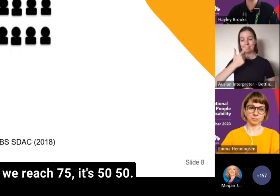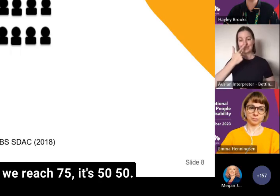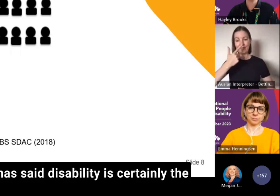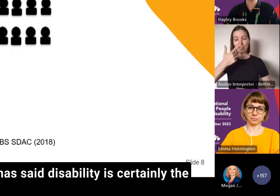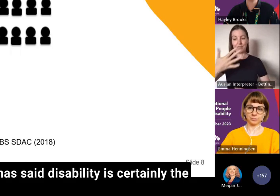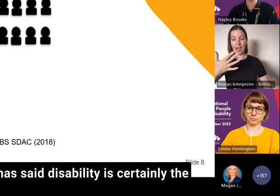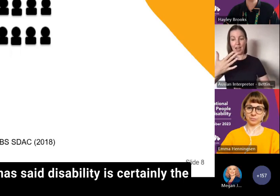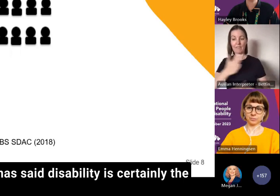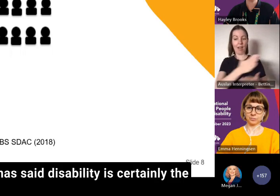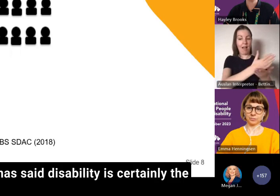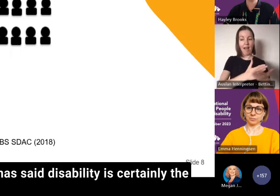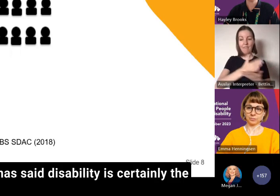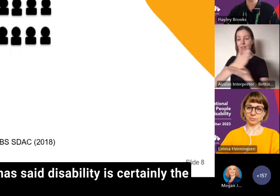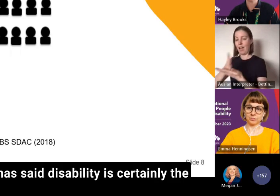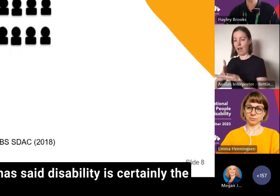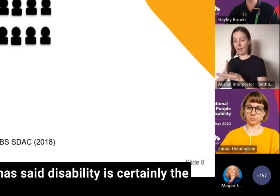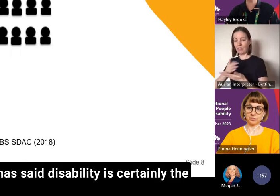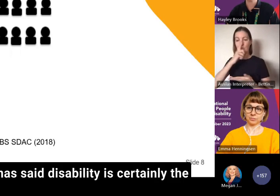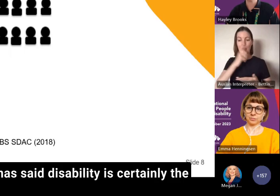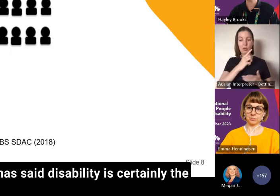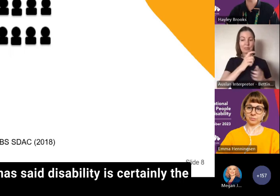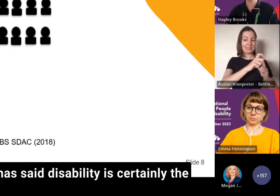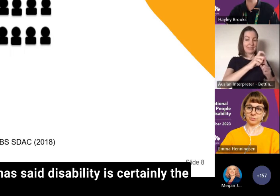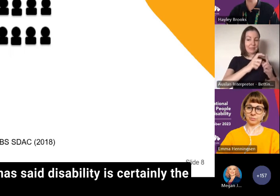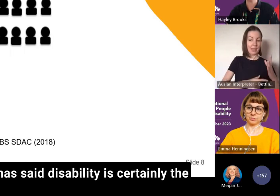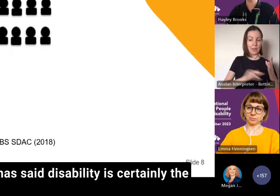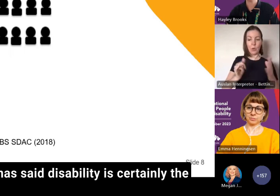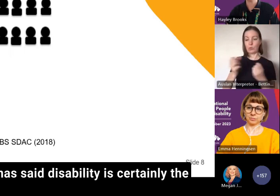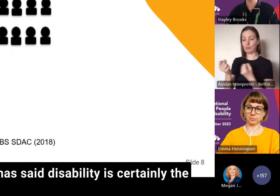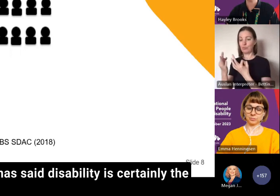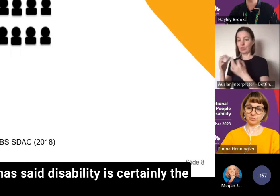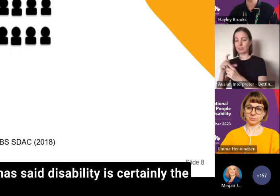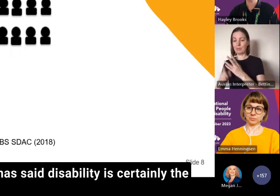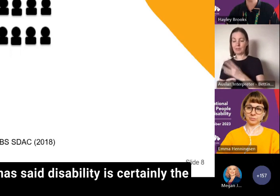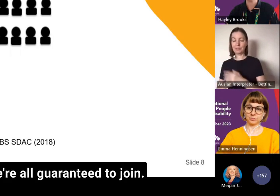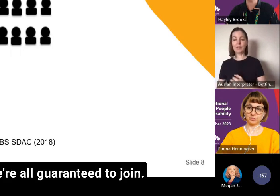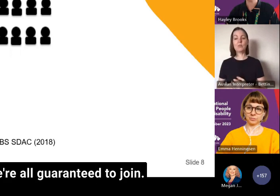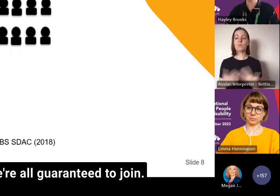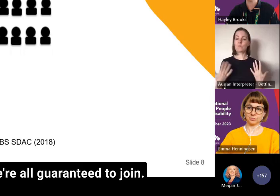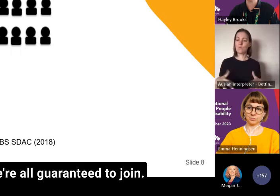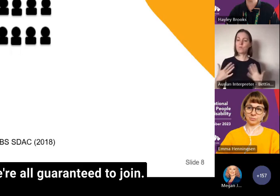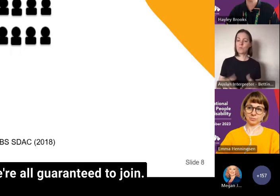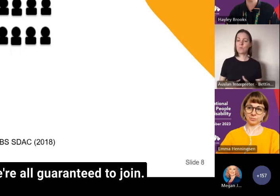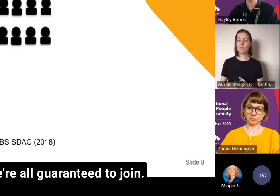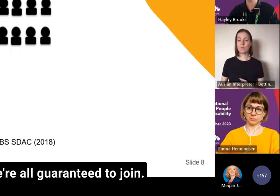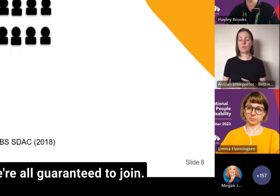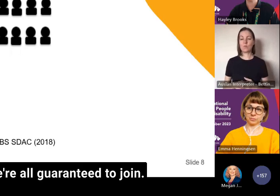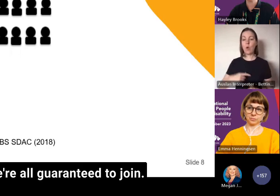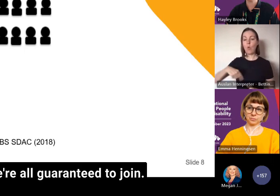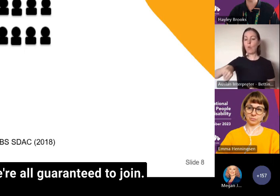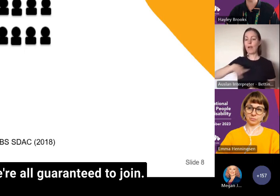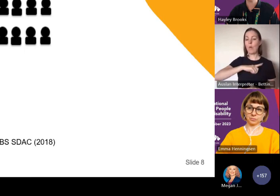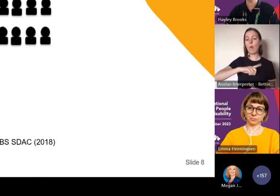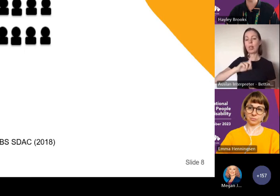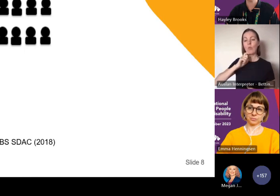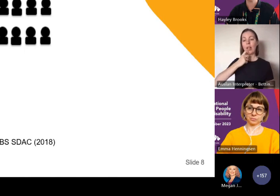50-50. And certainly someone has said, disability is certainly the only club that we're all guaranteed to